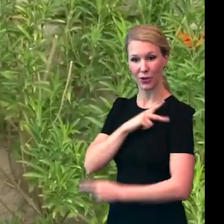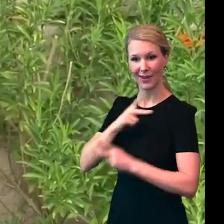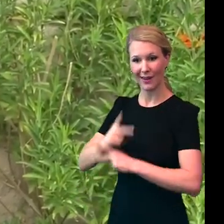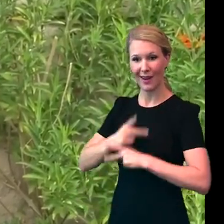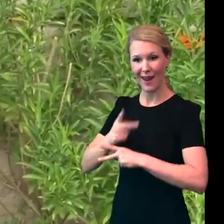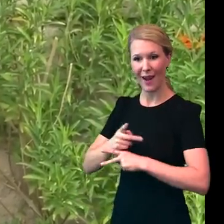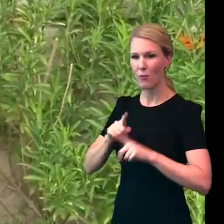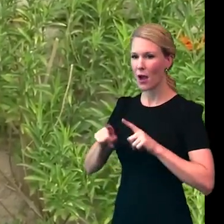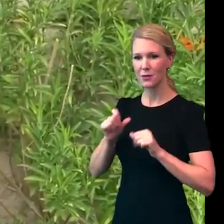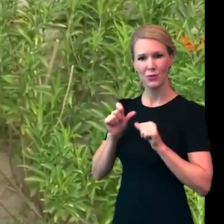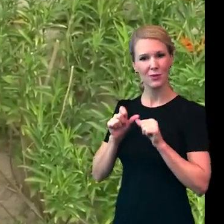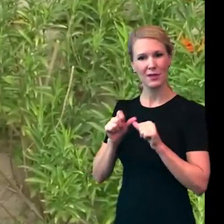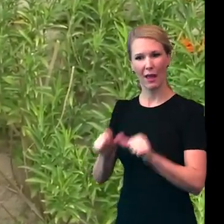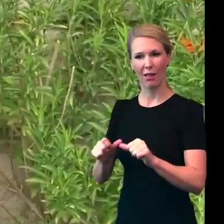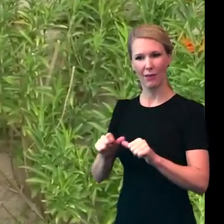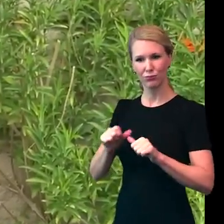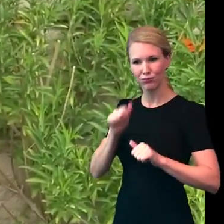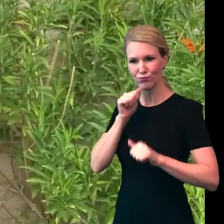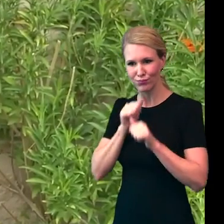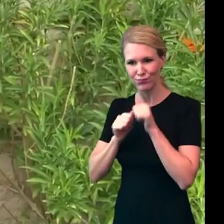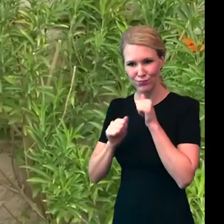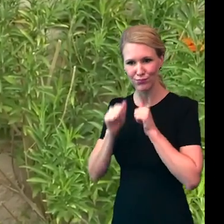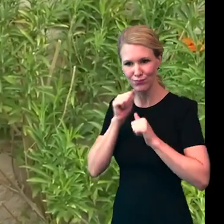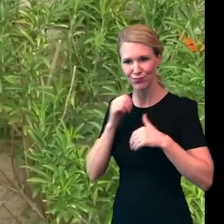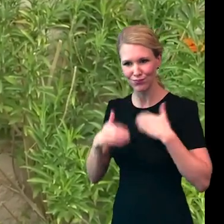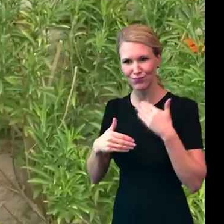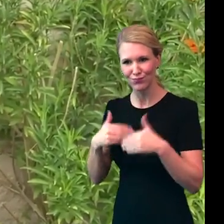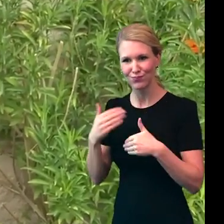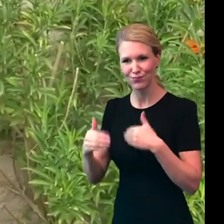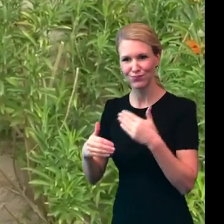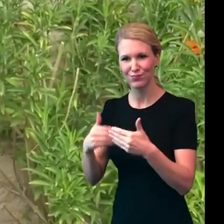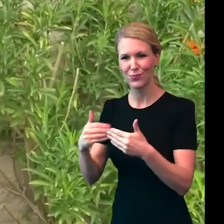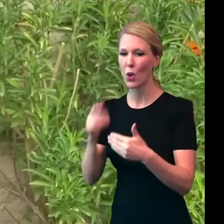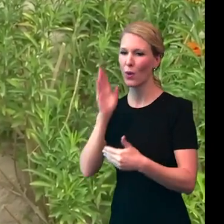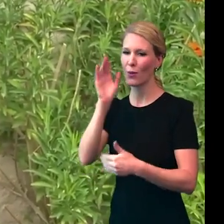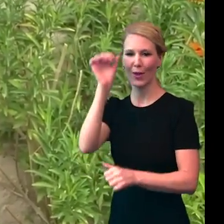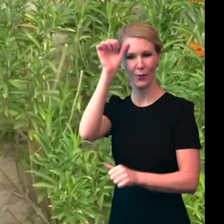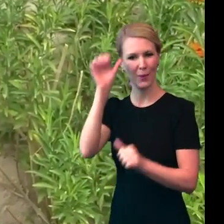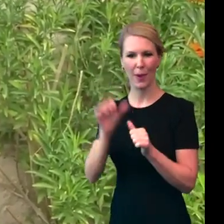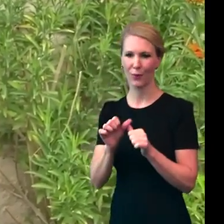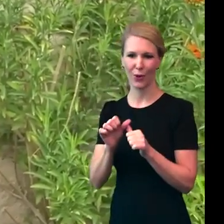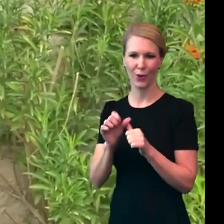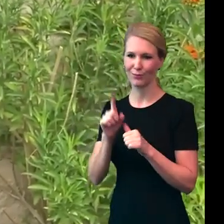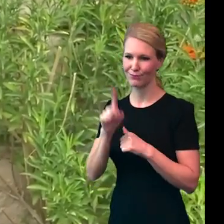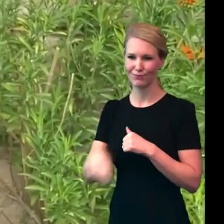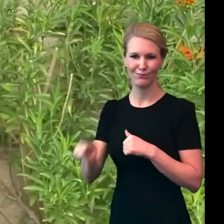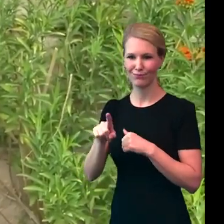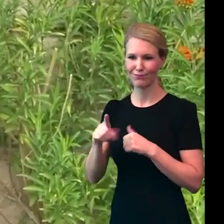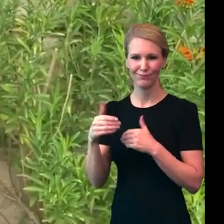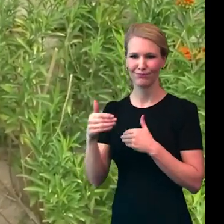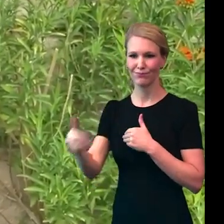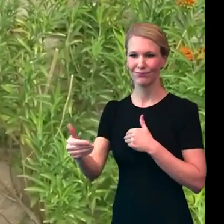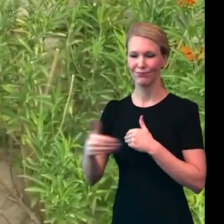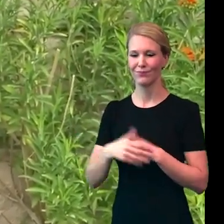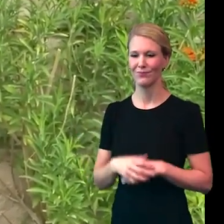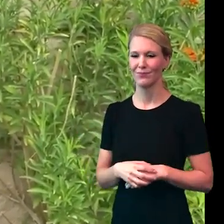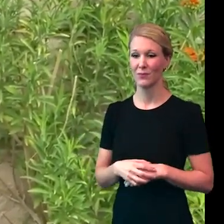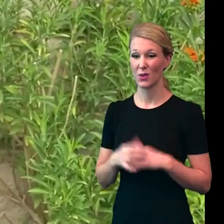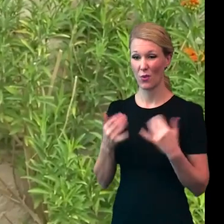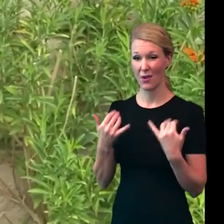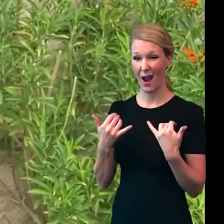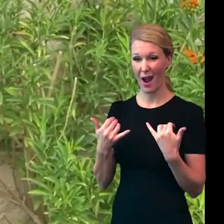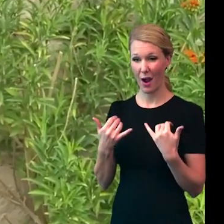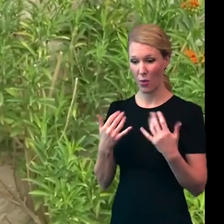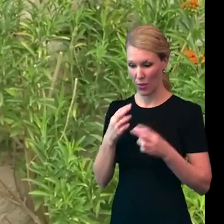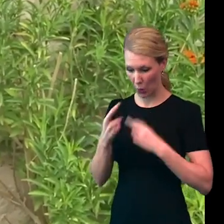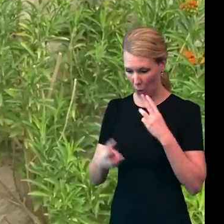Your perseverance and resilience are what we're going to remember. You are undoubtedly entering a world that is